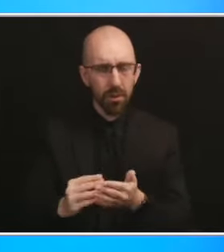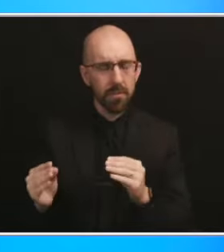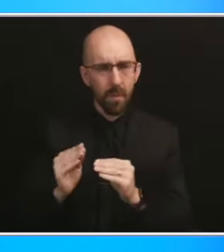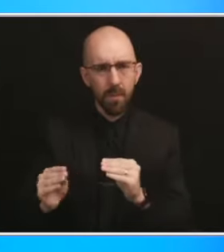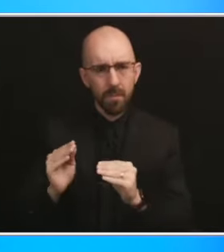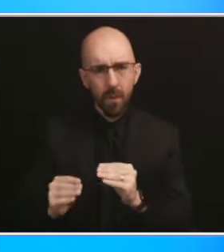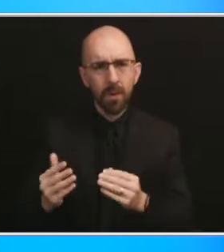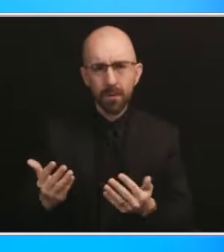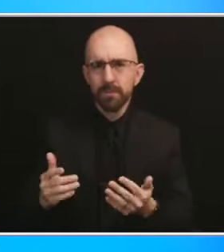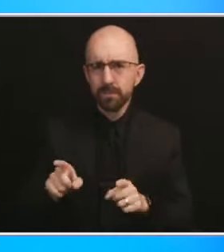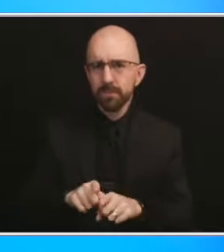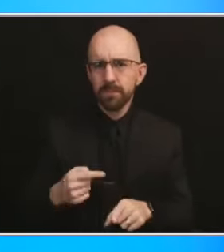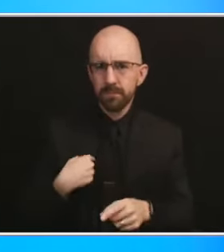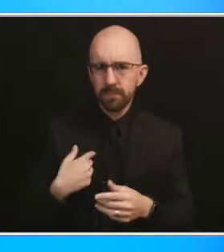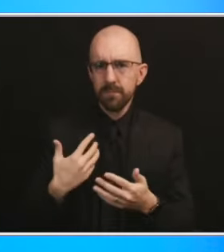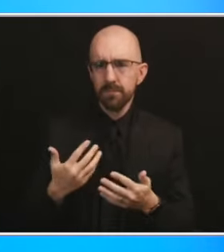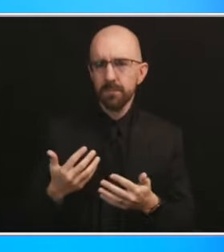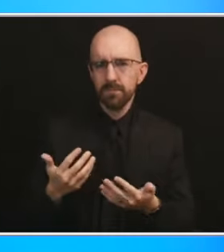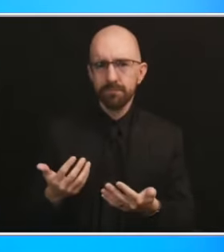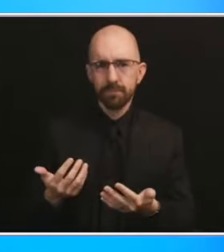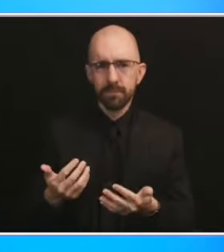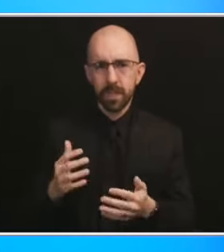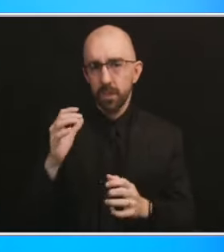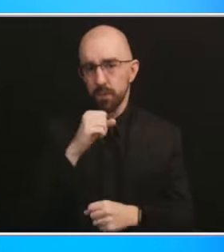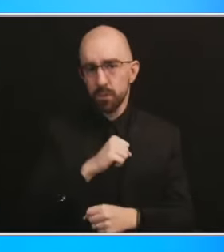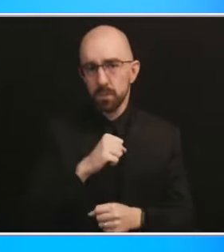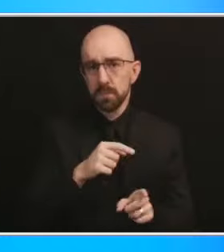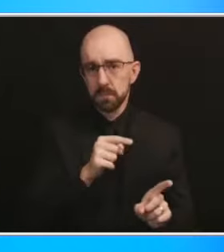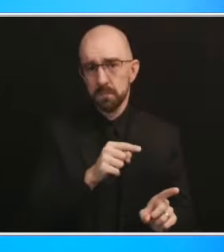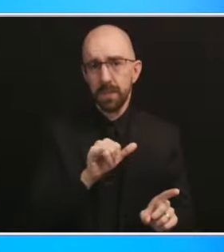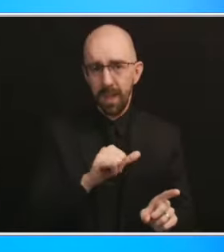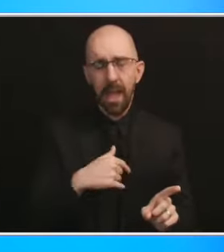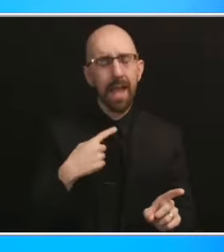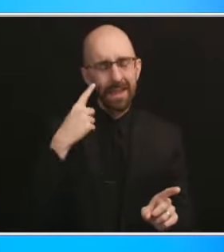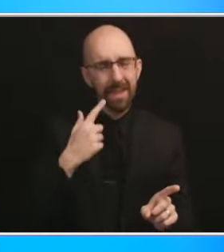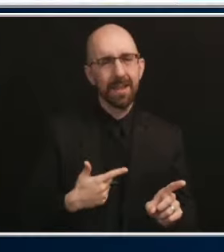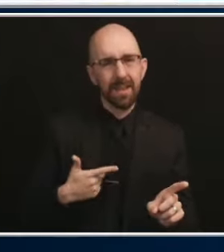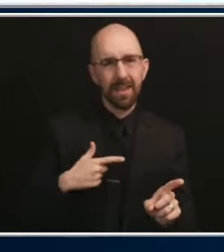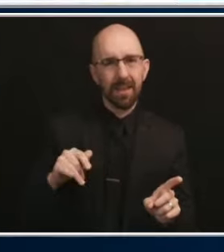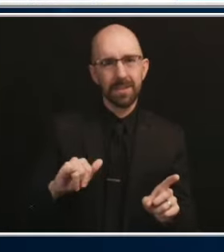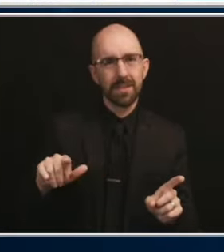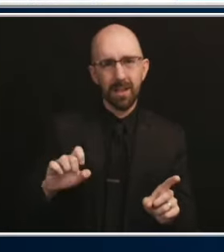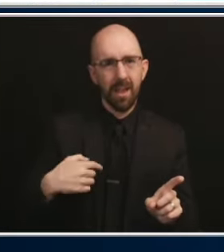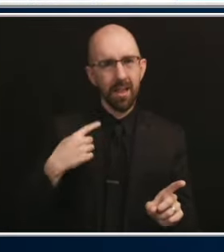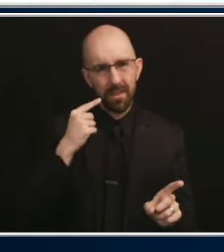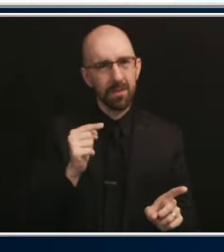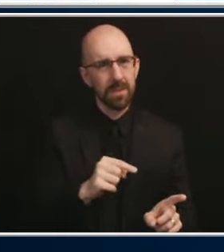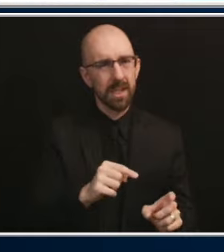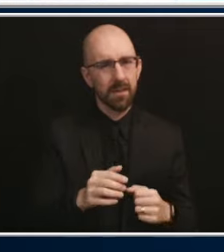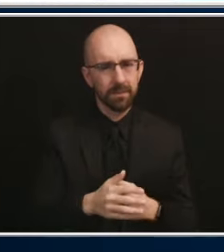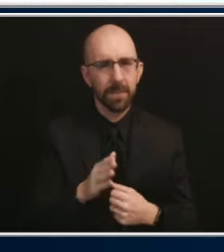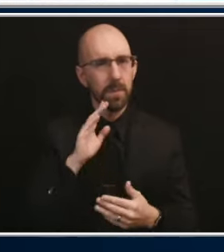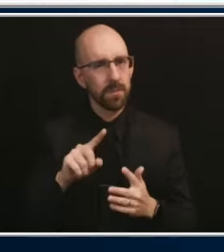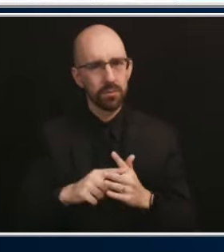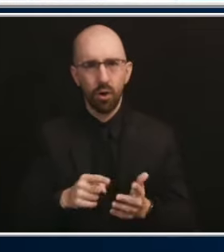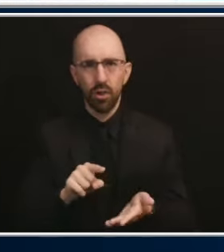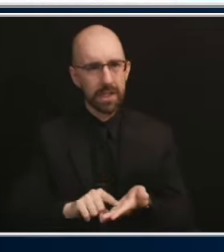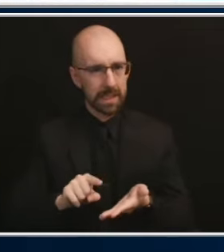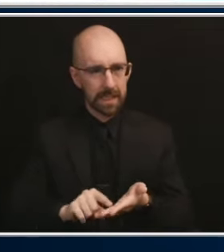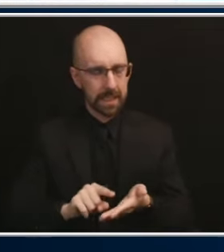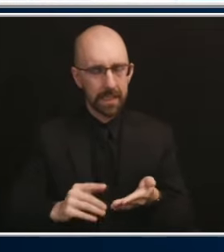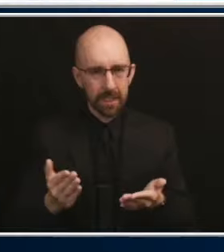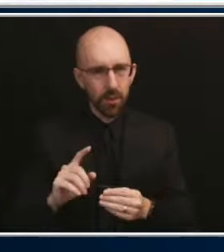as I assume it was. I definitely think it was the lifestyle, the alcohol. Well, we're going to be we're going to start digging into here about how